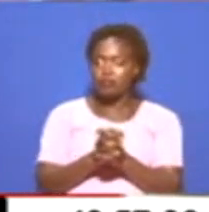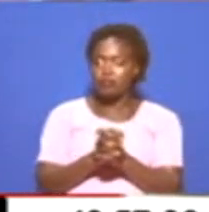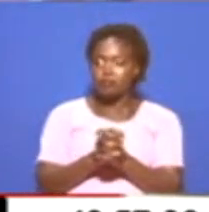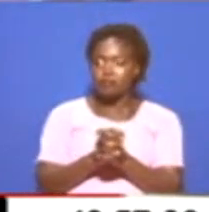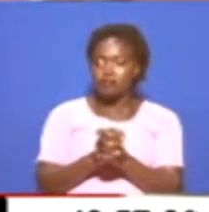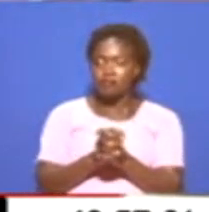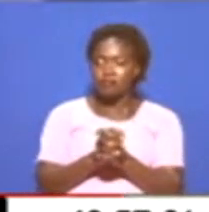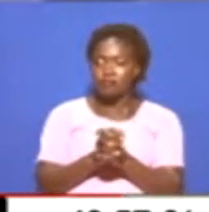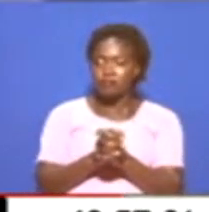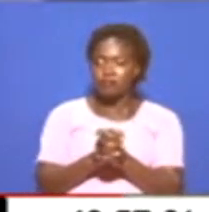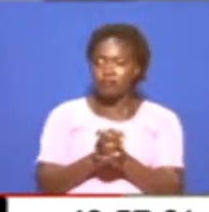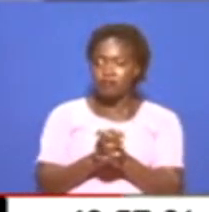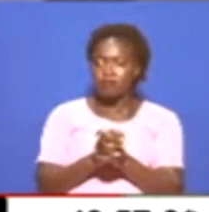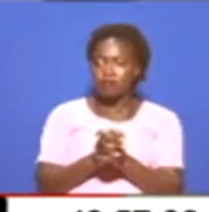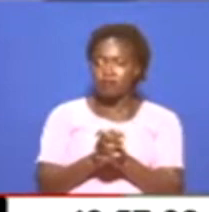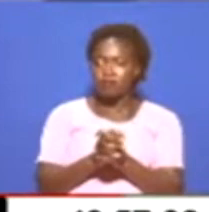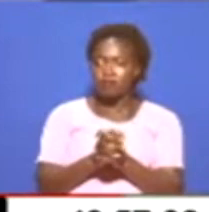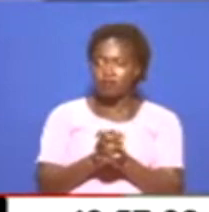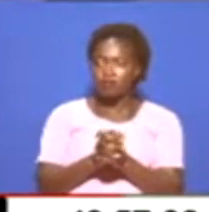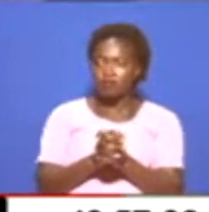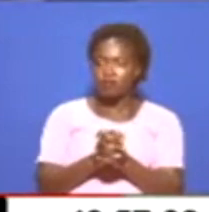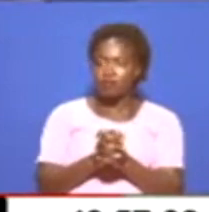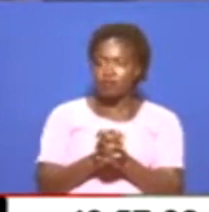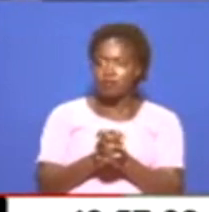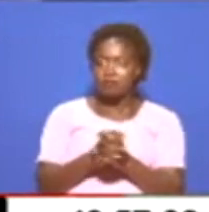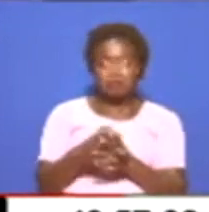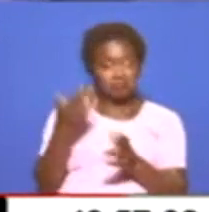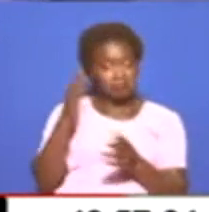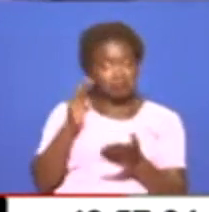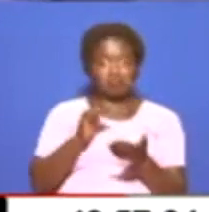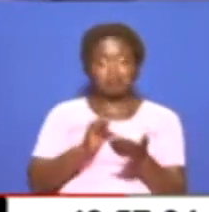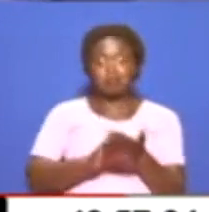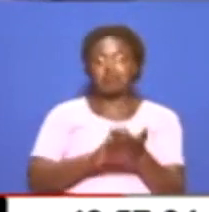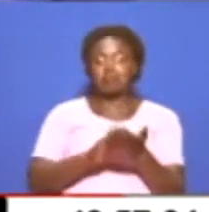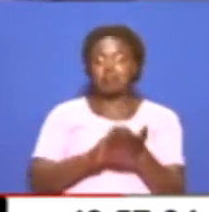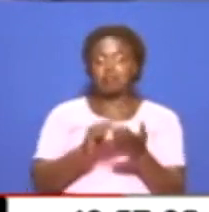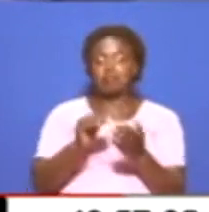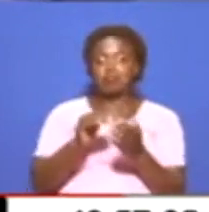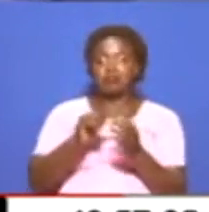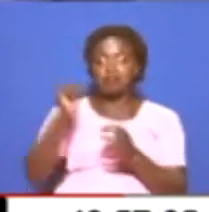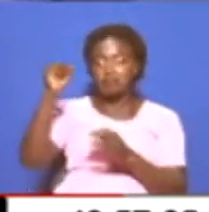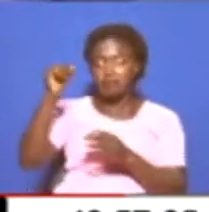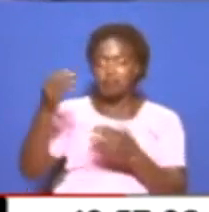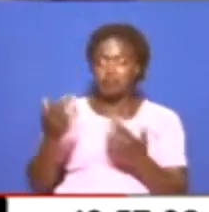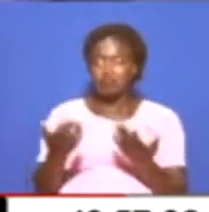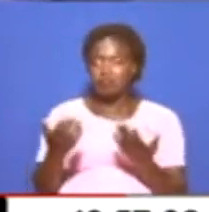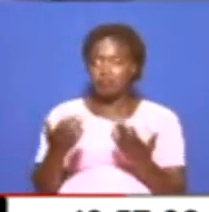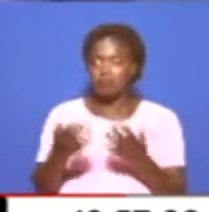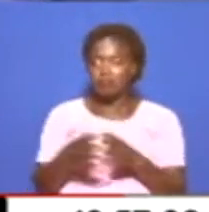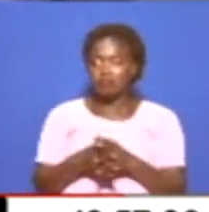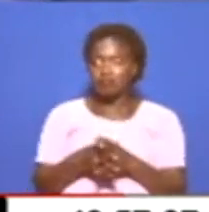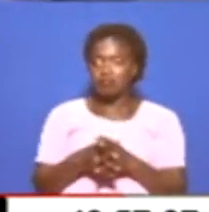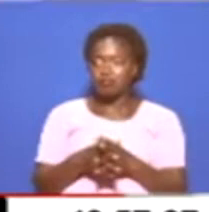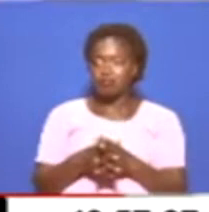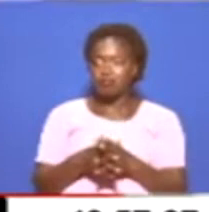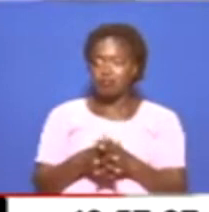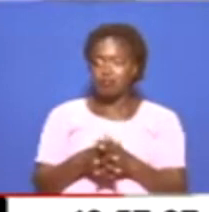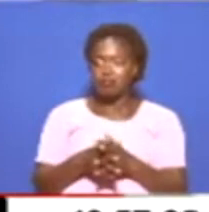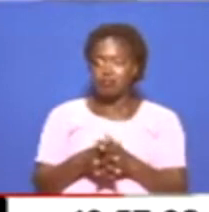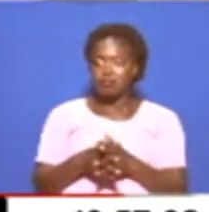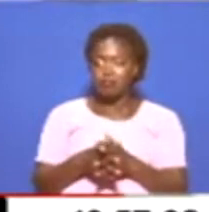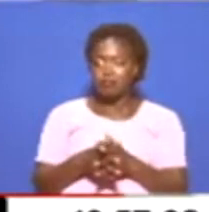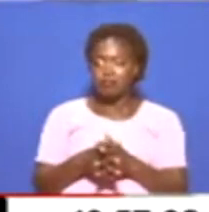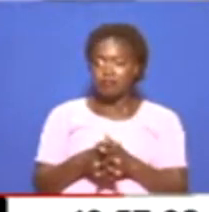No, I'm not very good at commenting matters of politics. Yes. I mean, no, I have a lot of fidelity to the law.